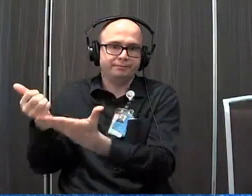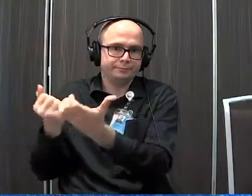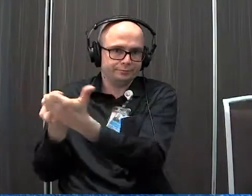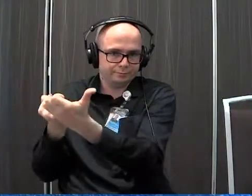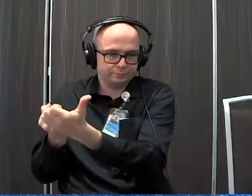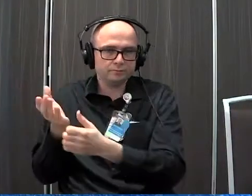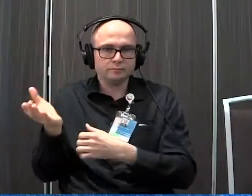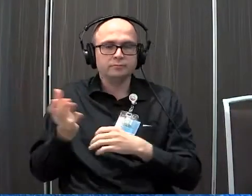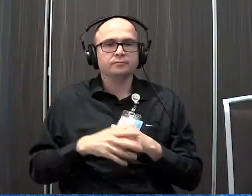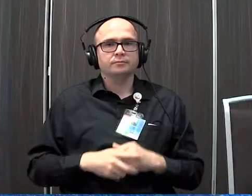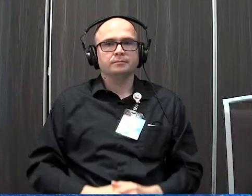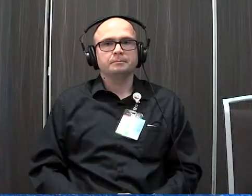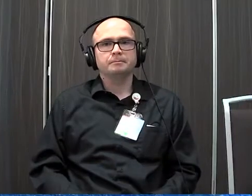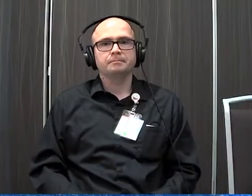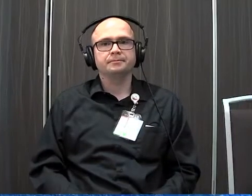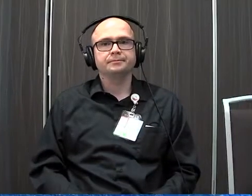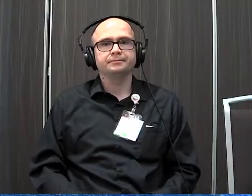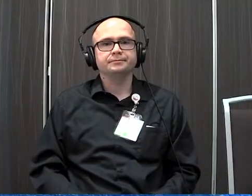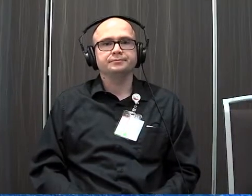of the specific student.